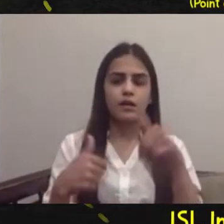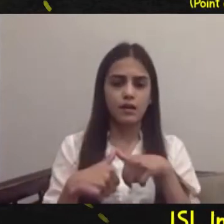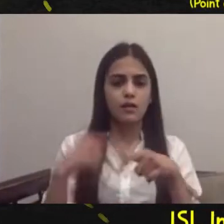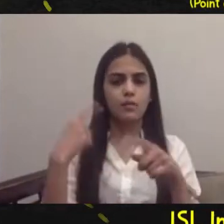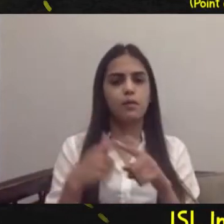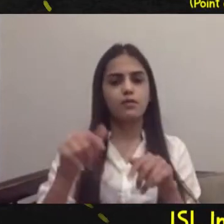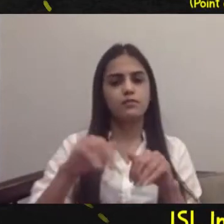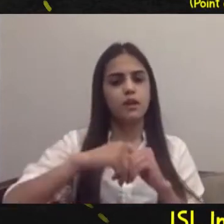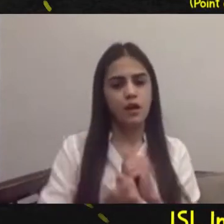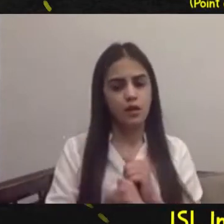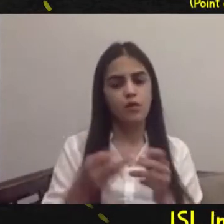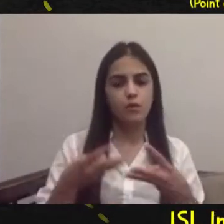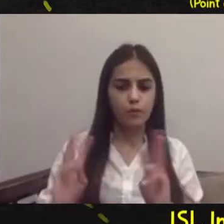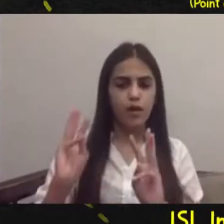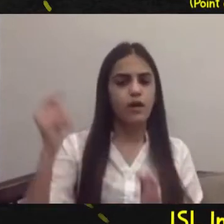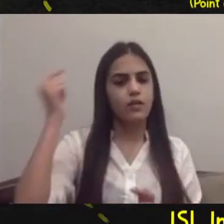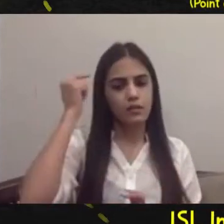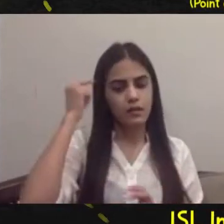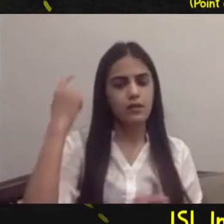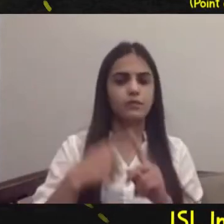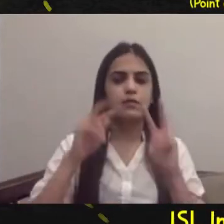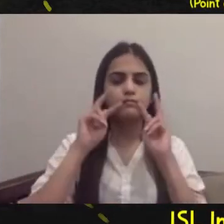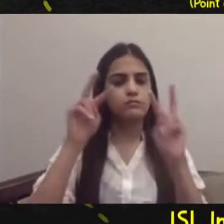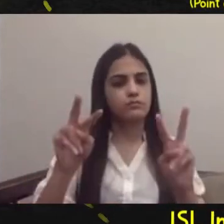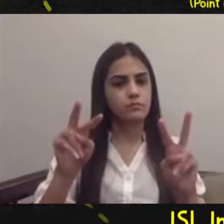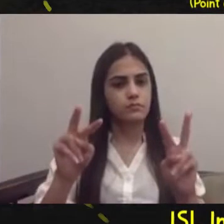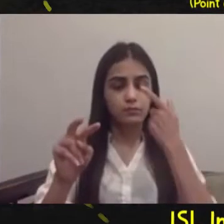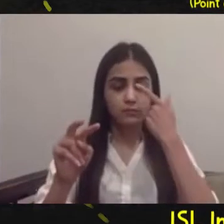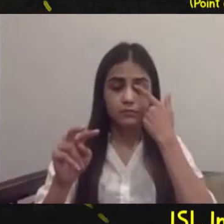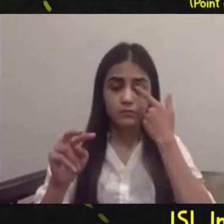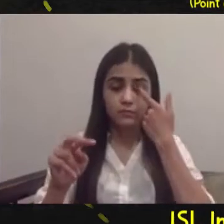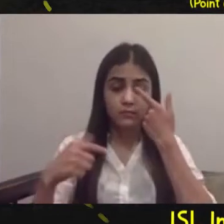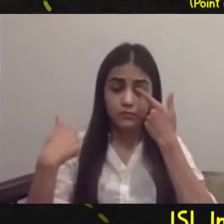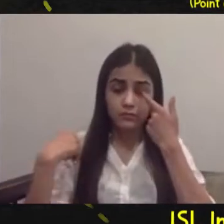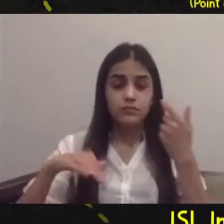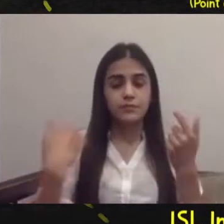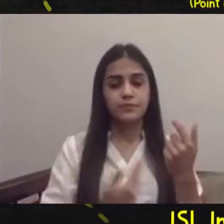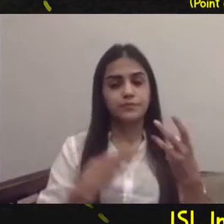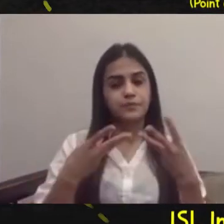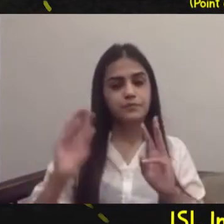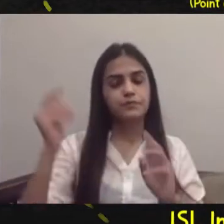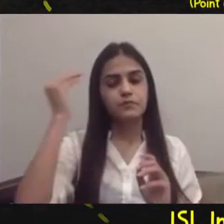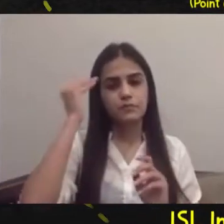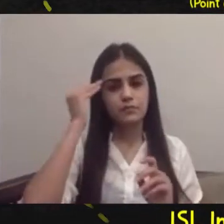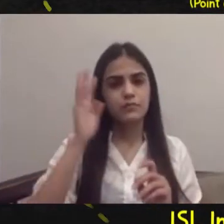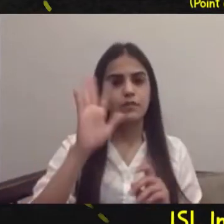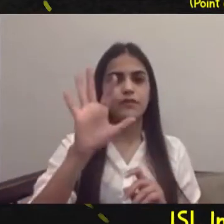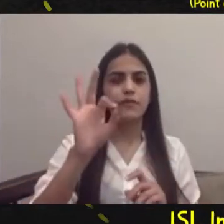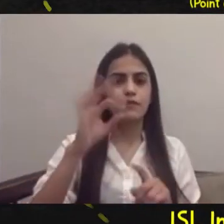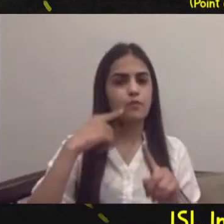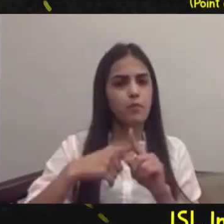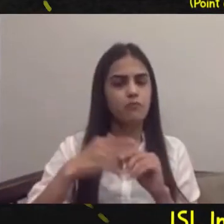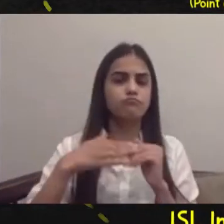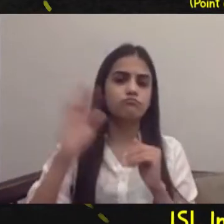our ways of thinking and seeing, or our ways of knowing actually in the last 50 plus years, which is when